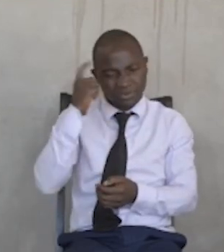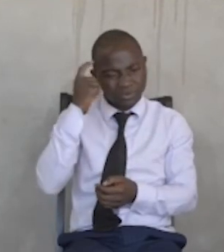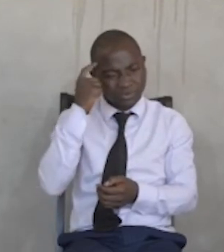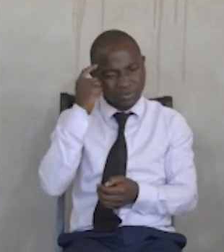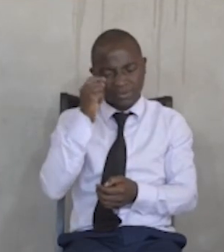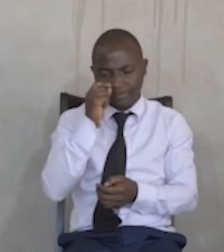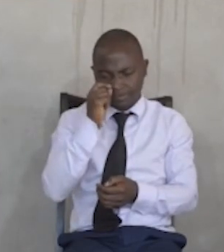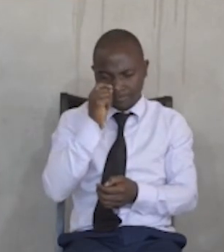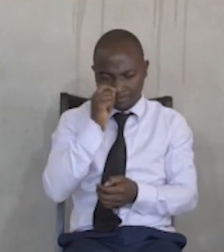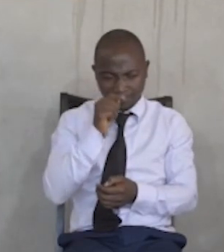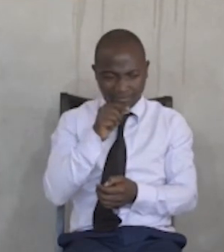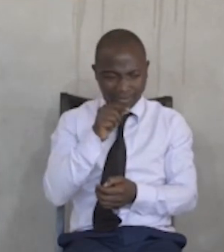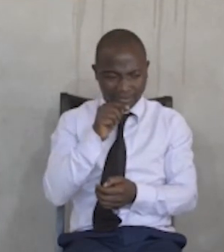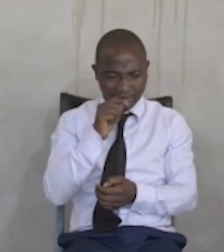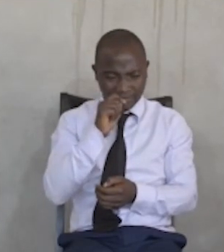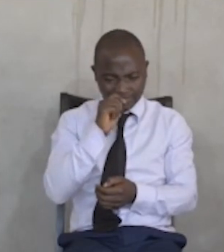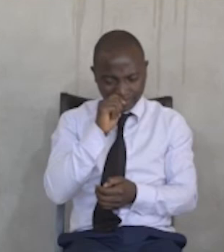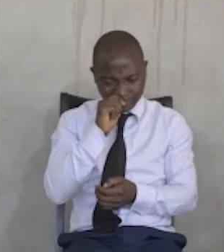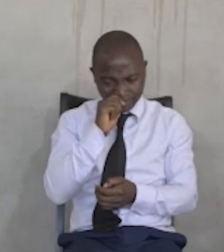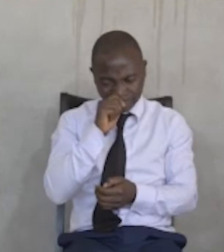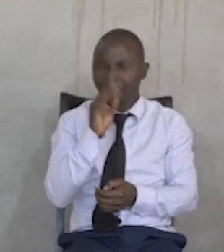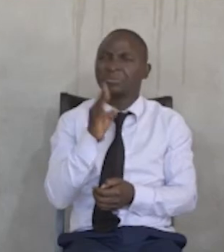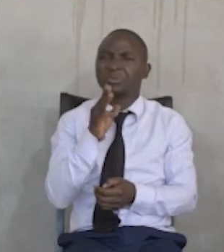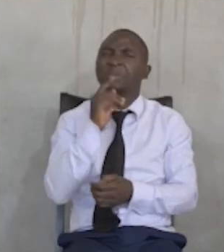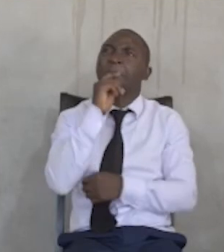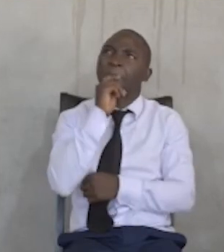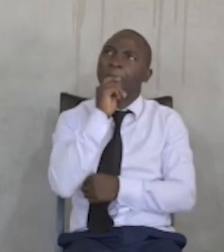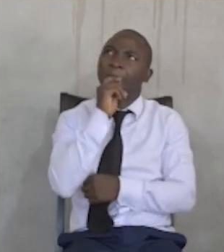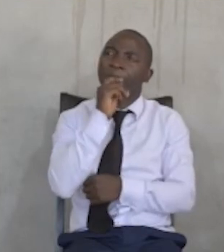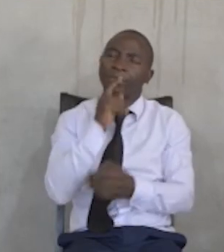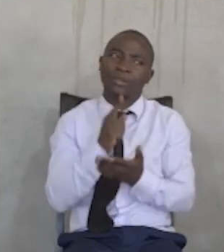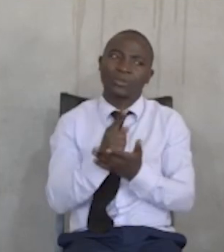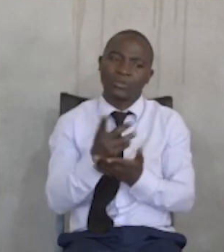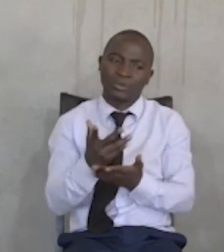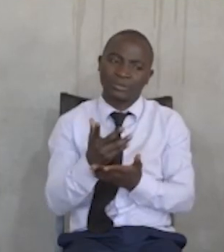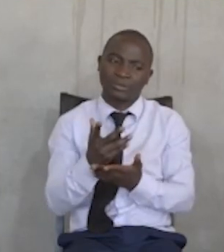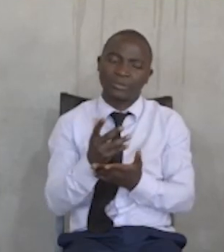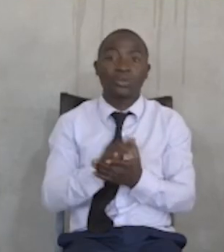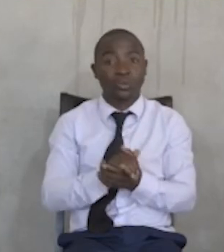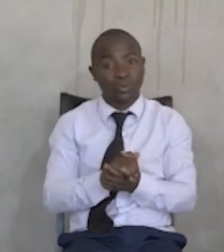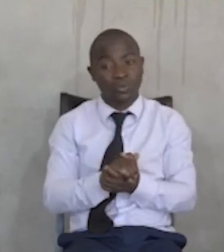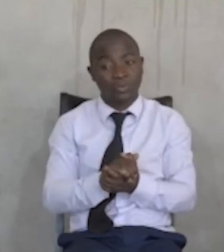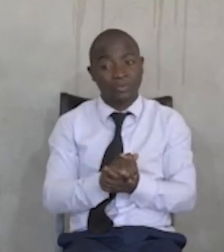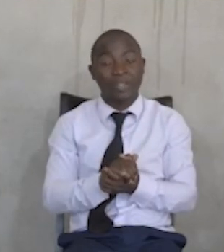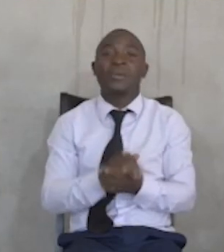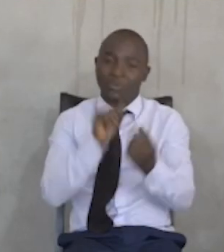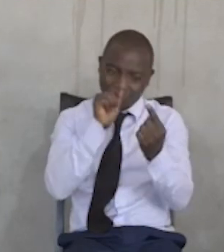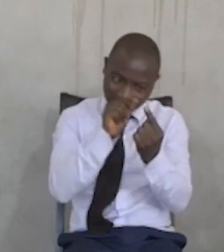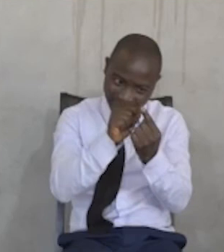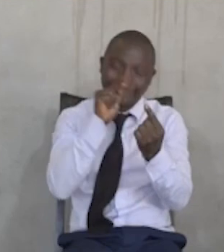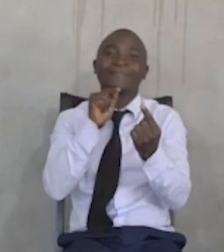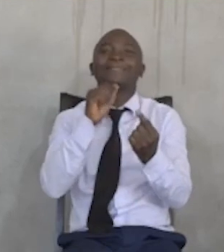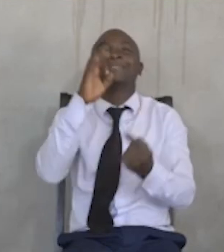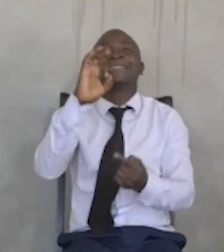disorder, it then means that genetic tests can be done to actually confirm